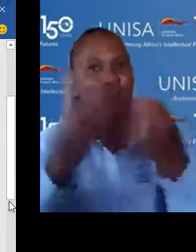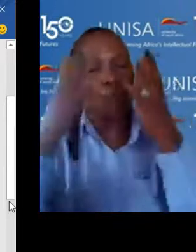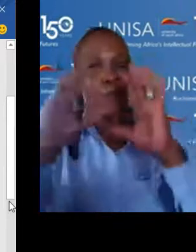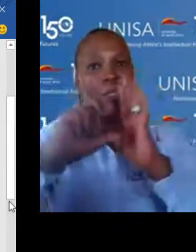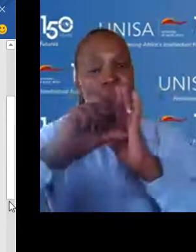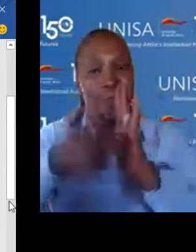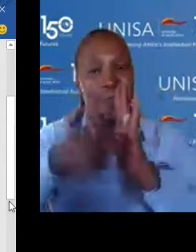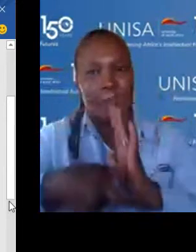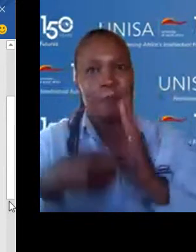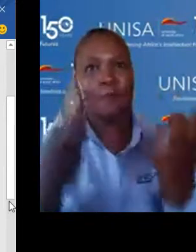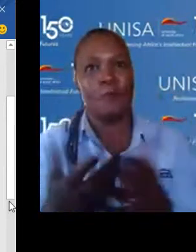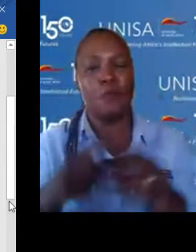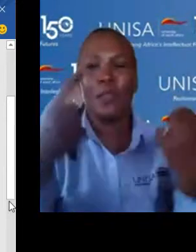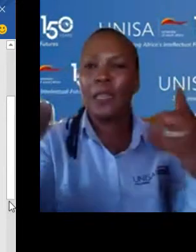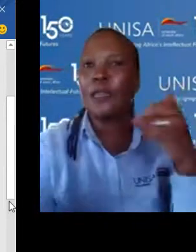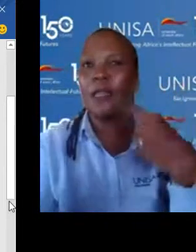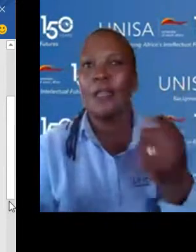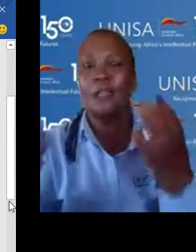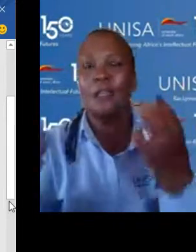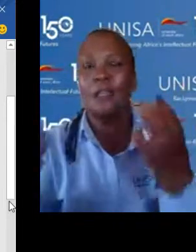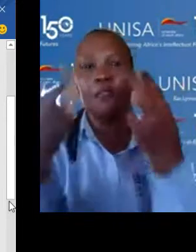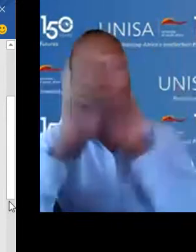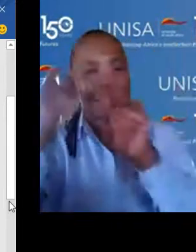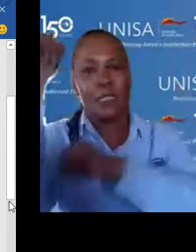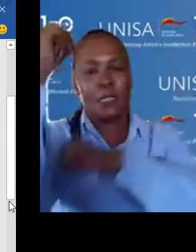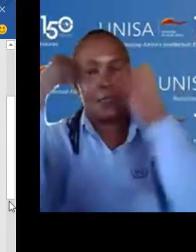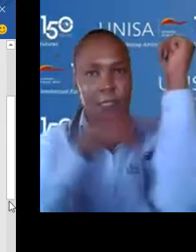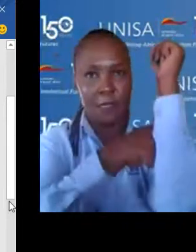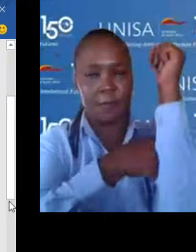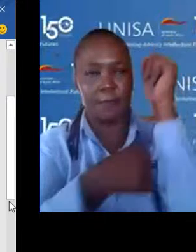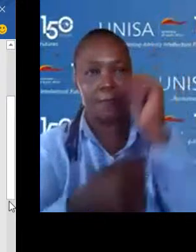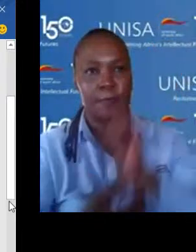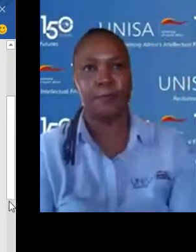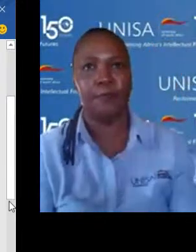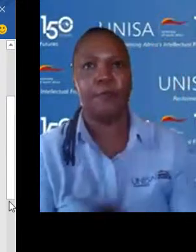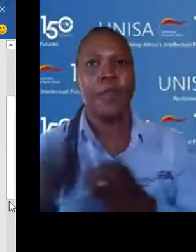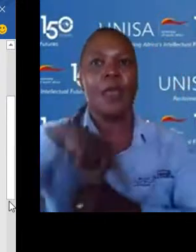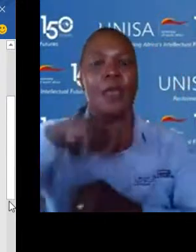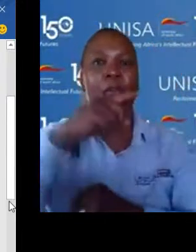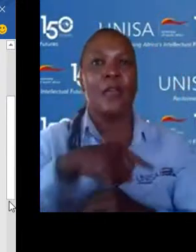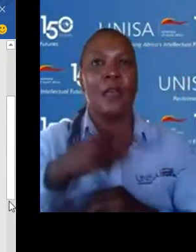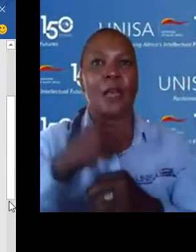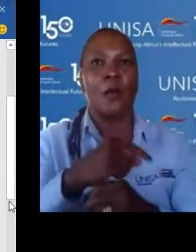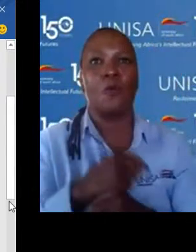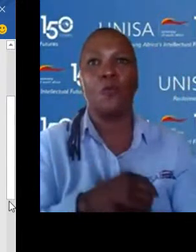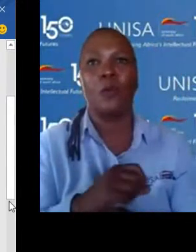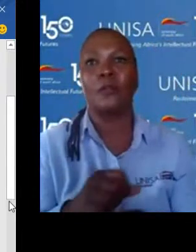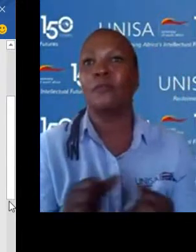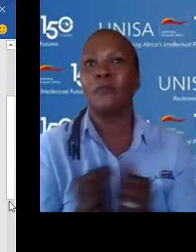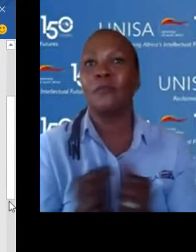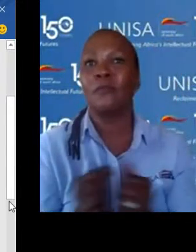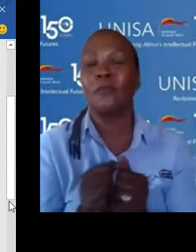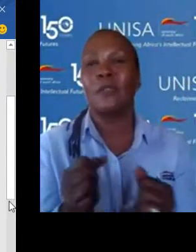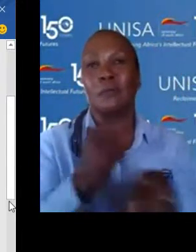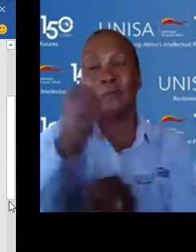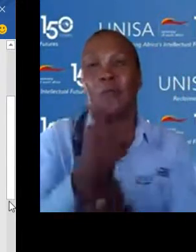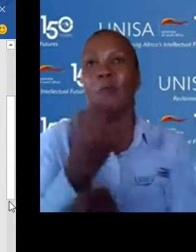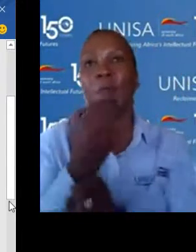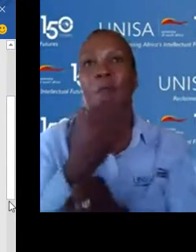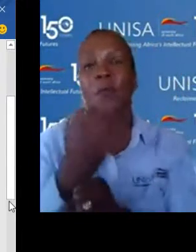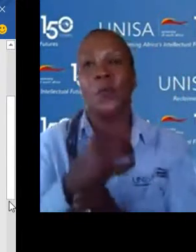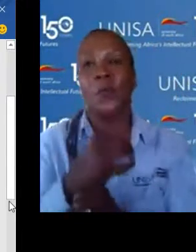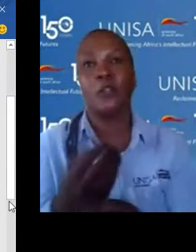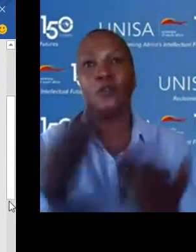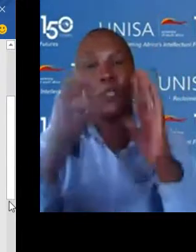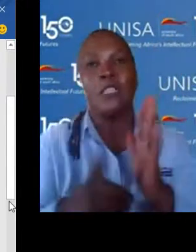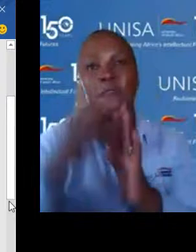with various university structures. Our stakeholder is its student development, whom